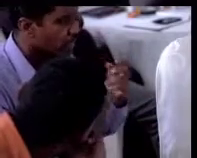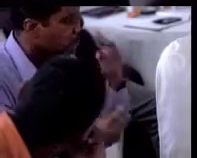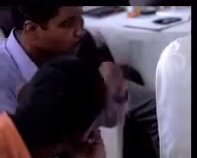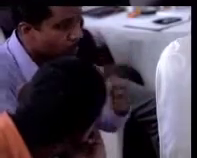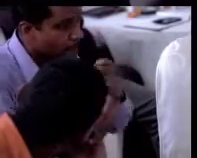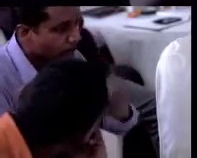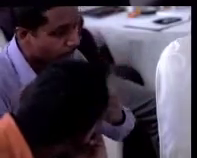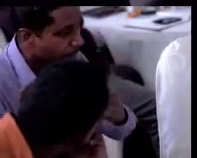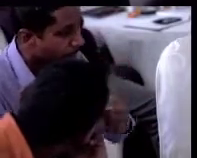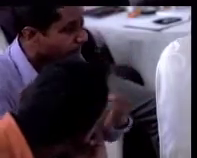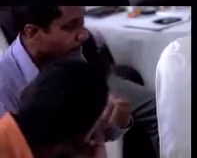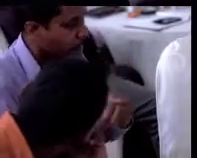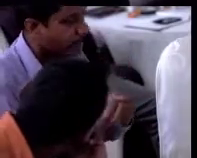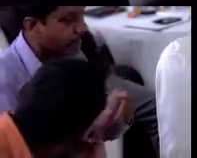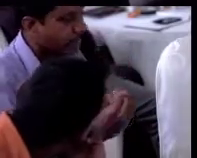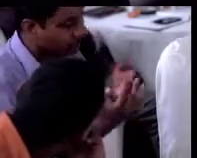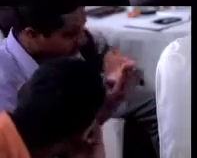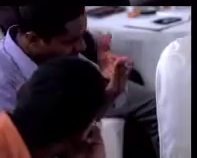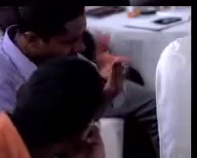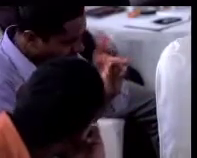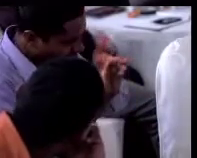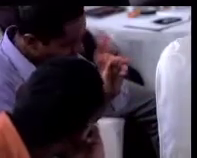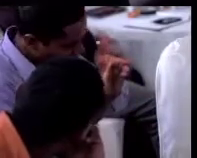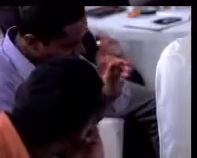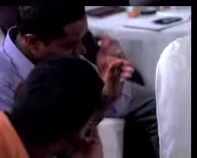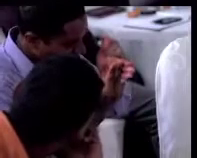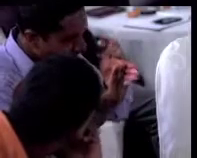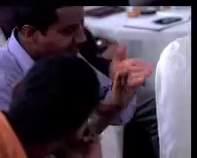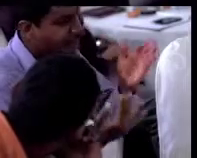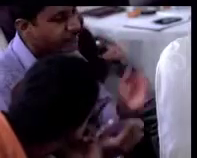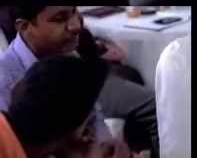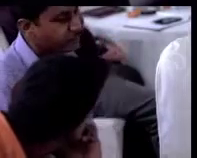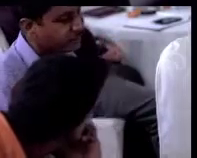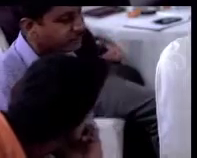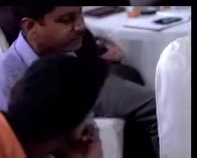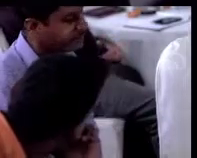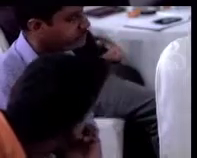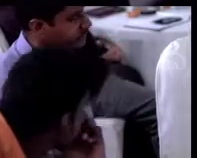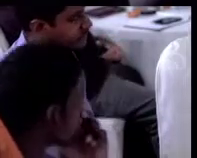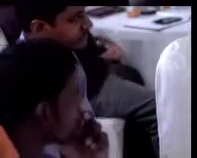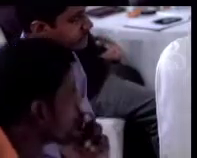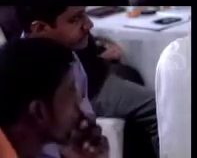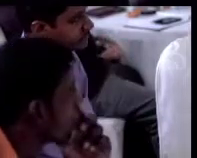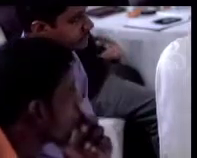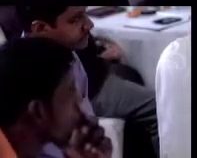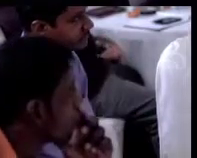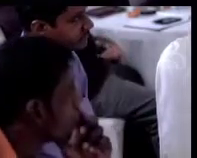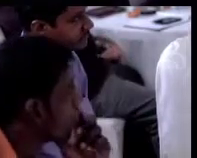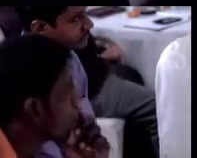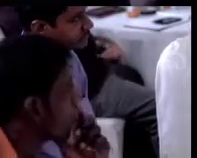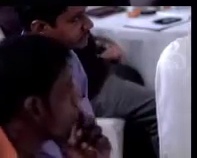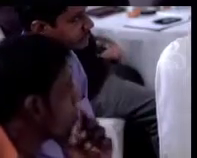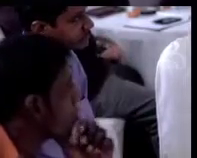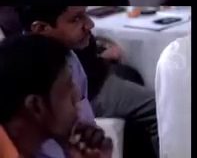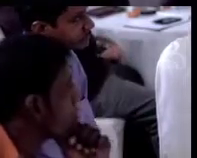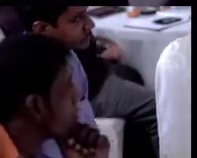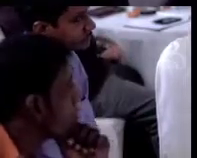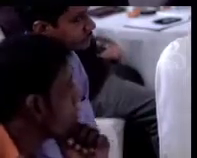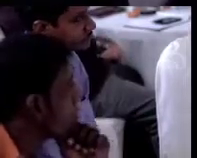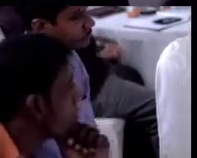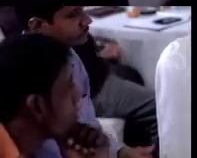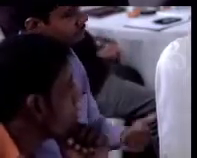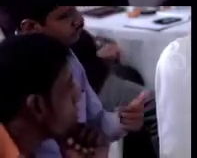get from going through everything, and everyone's failures will be different, obviously. You know, it just depends on your field and what you're looking at, you know.